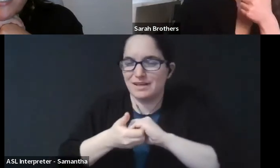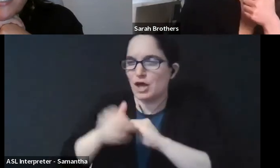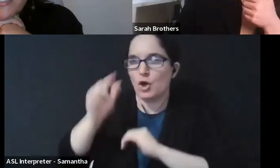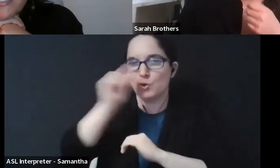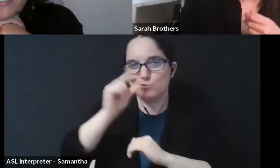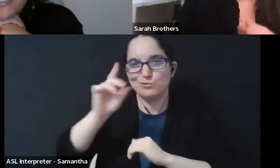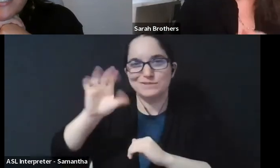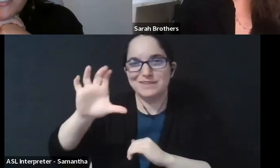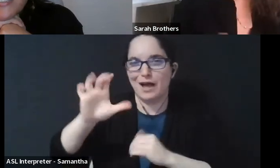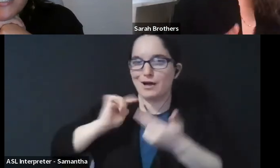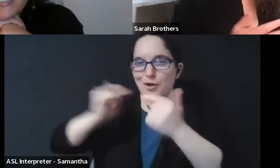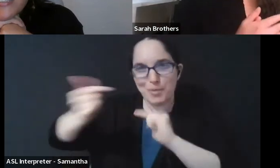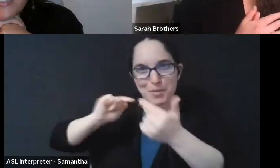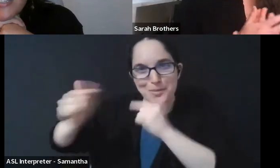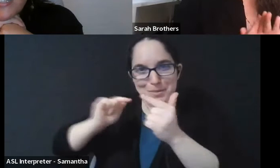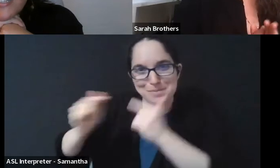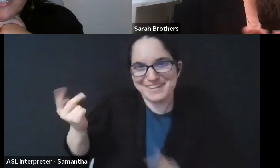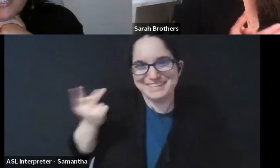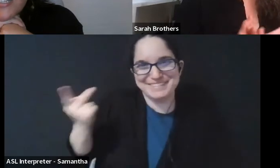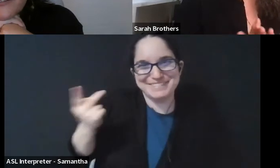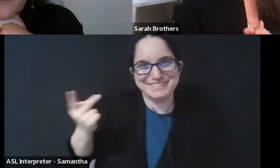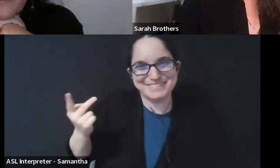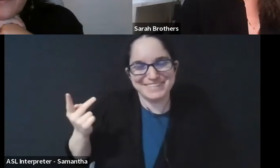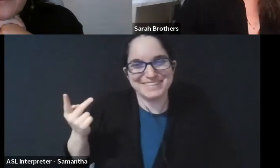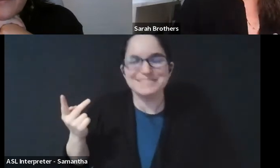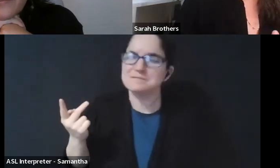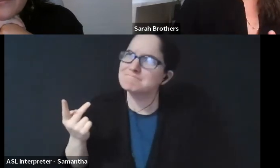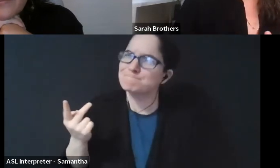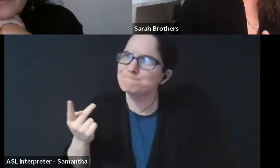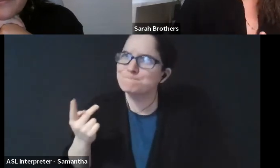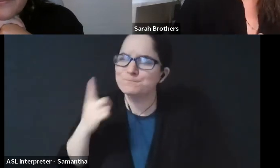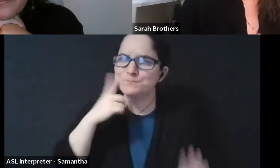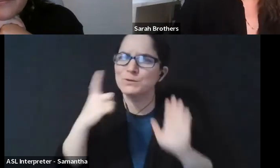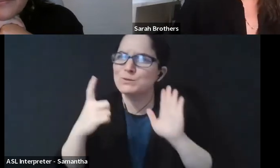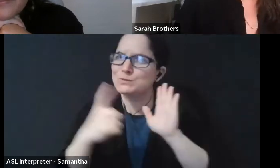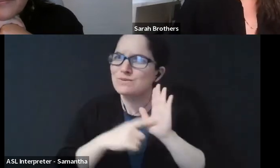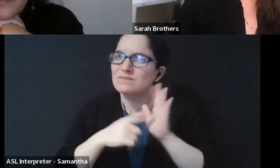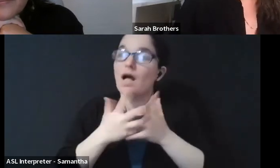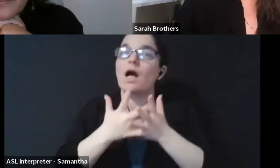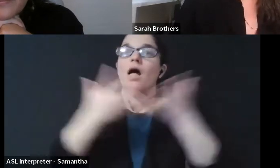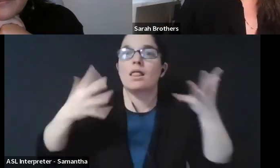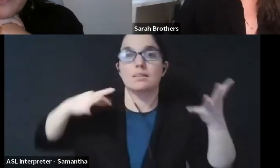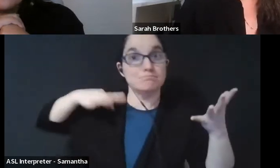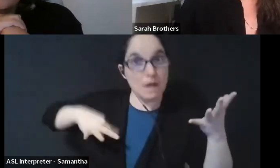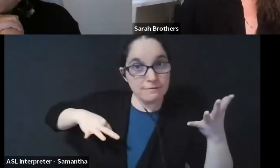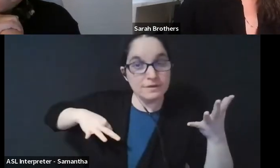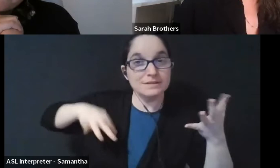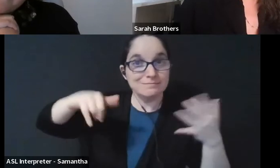and forth, and we've been talking about this. And there's definitely, and there's enormous benefits, but there's